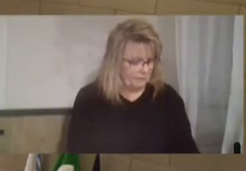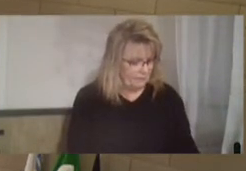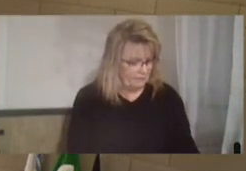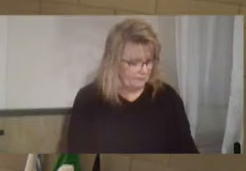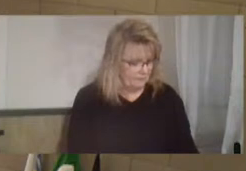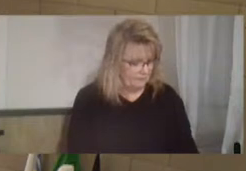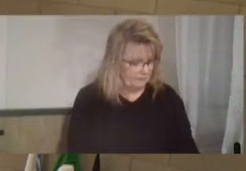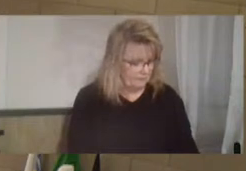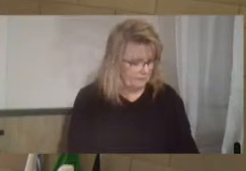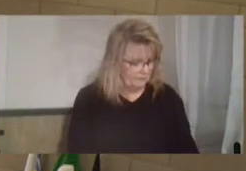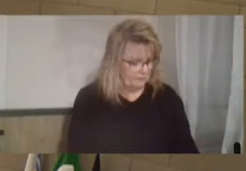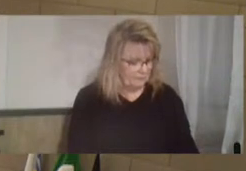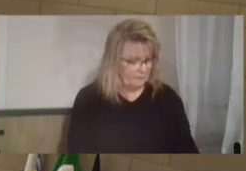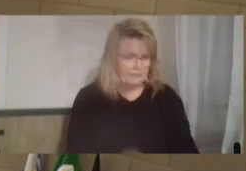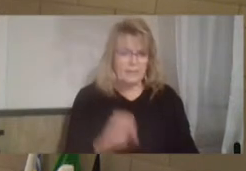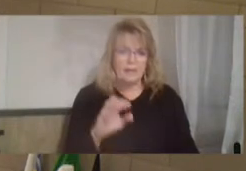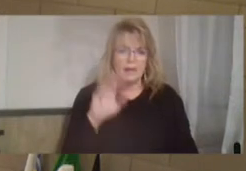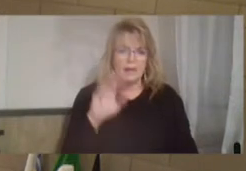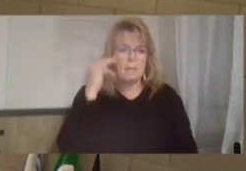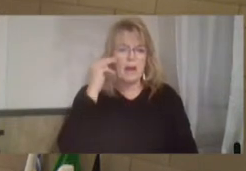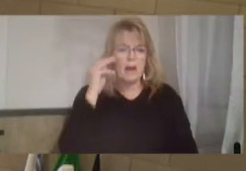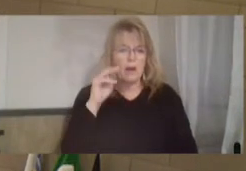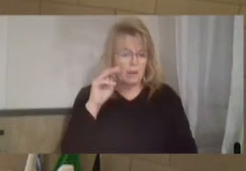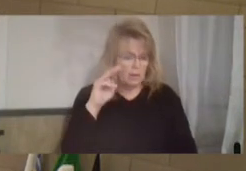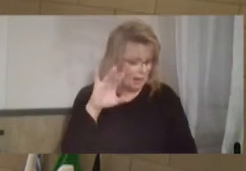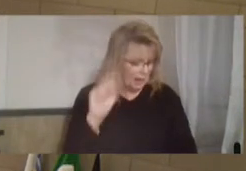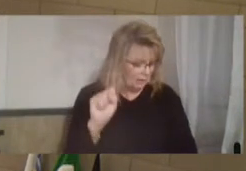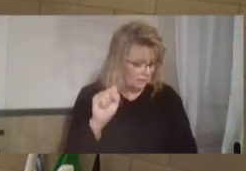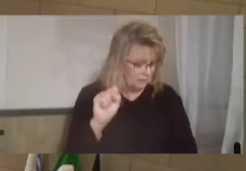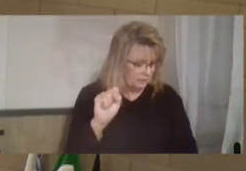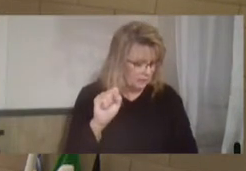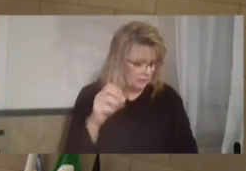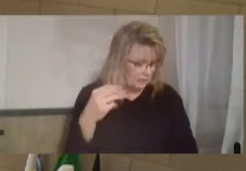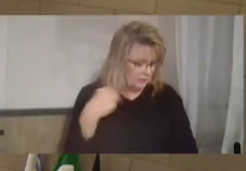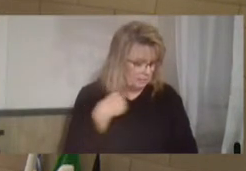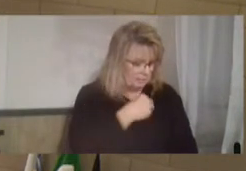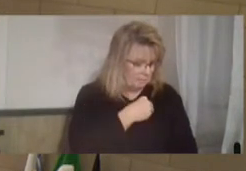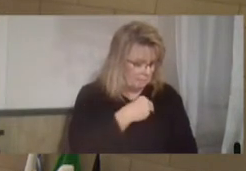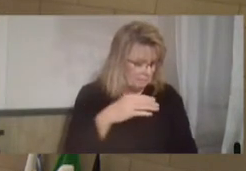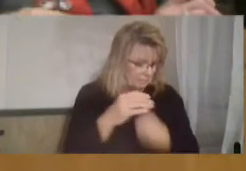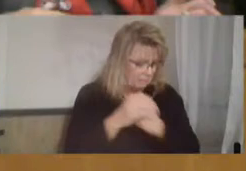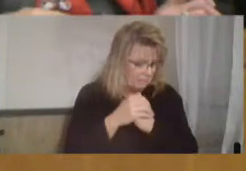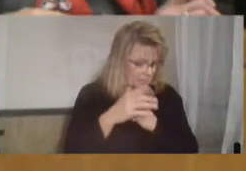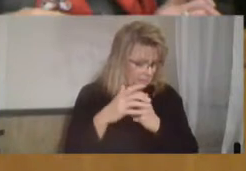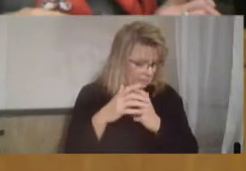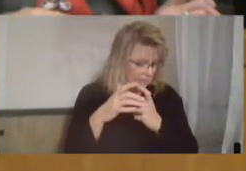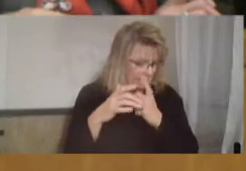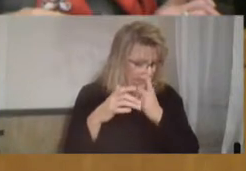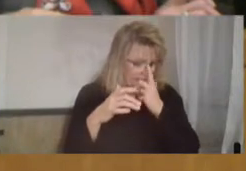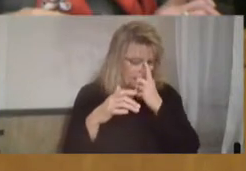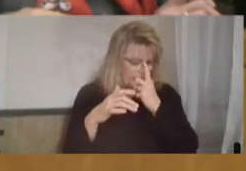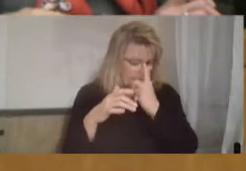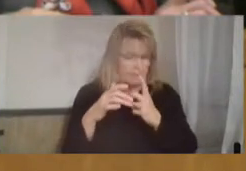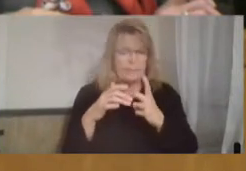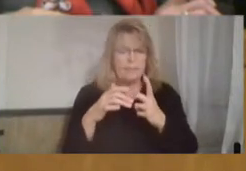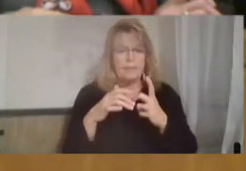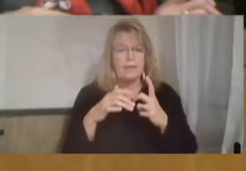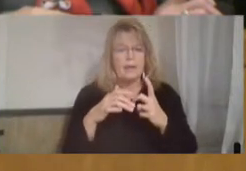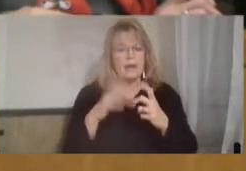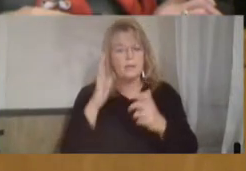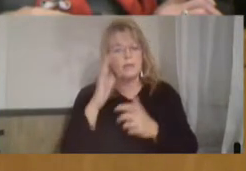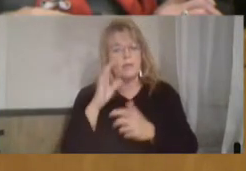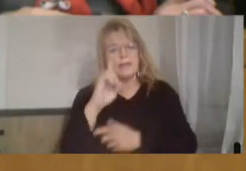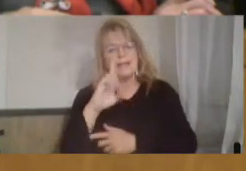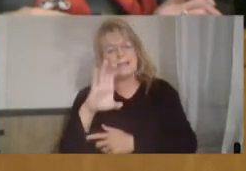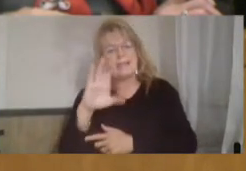Good evening, Mayor Lyles and members of council. My name is Ellen Citarella, and I'm speaking on behalf of the DCA Land Use